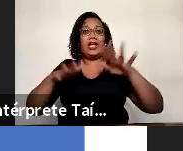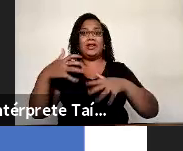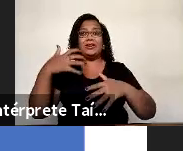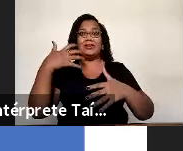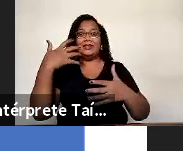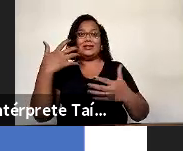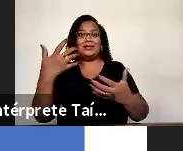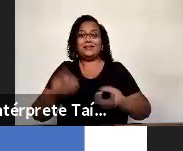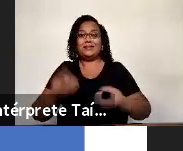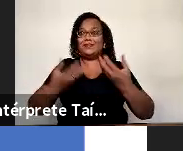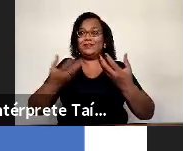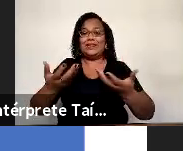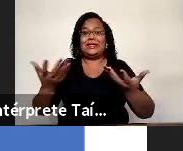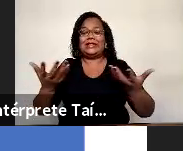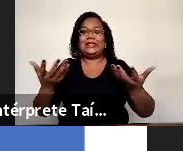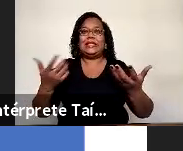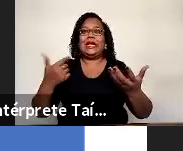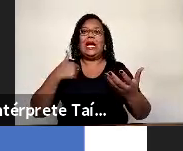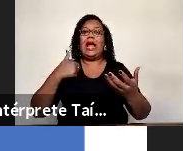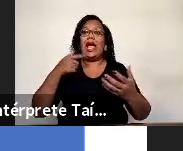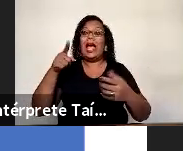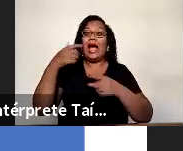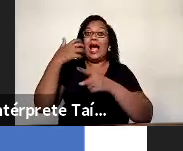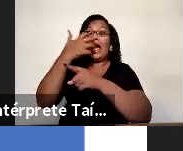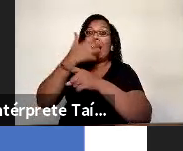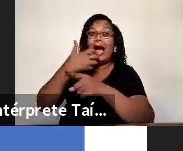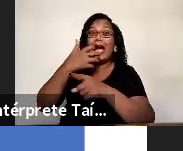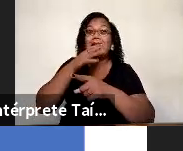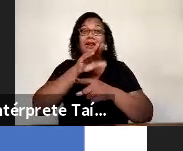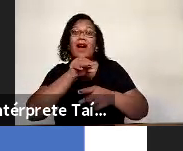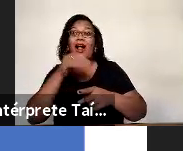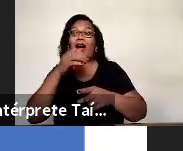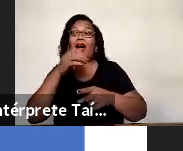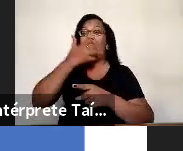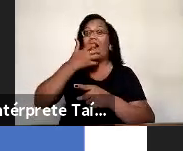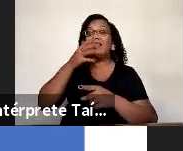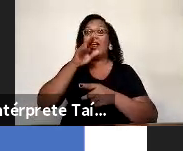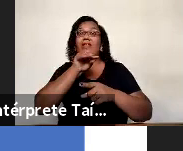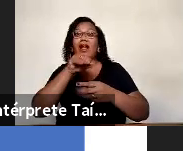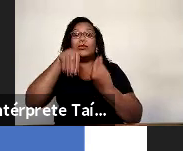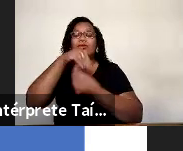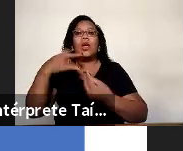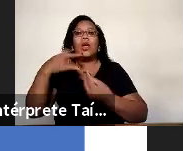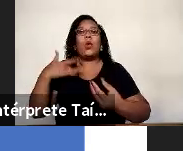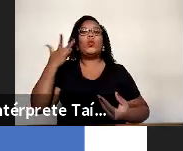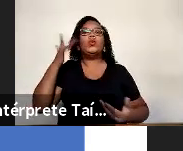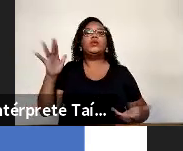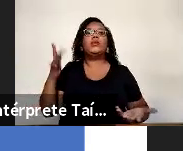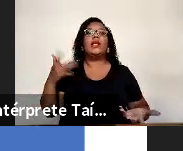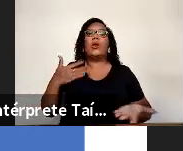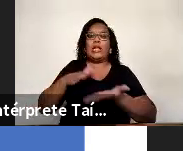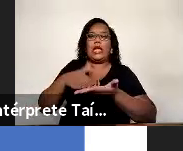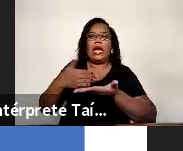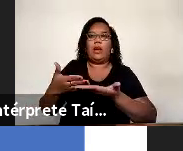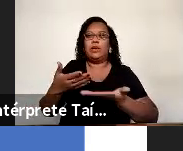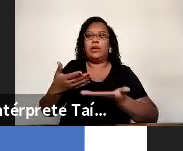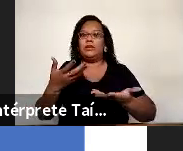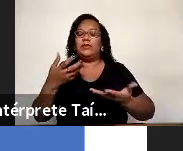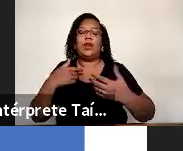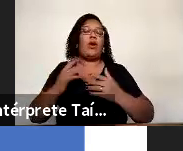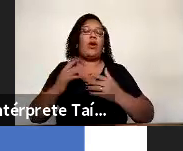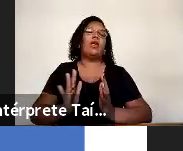sing and talk at the same time, so you're not sure if you should interpret that or not. And it's horrible. So thank God for the